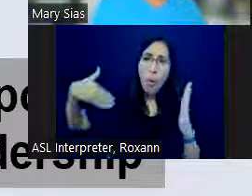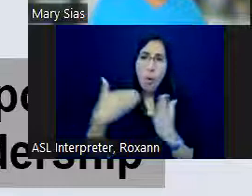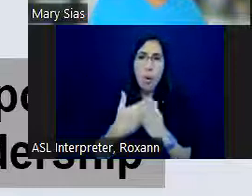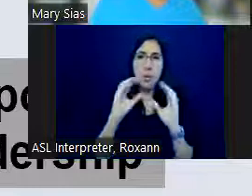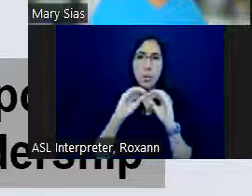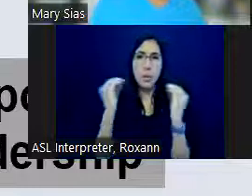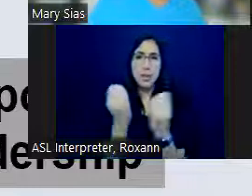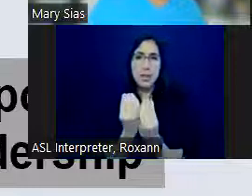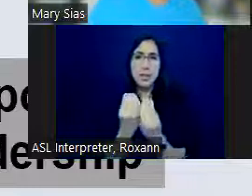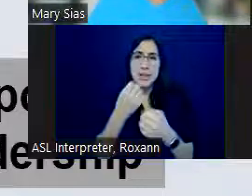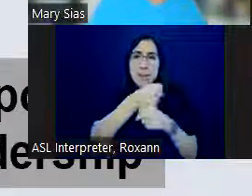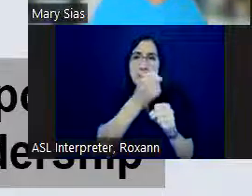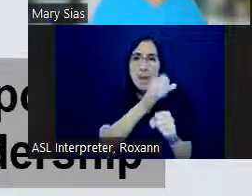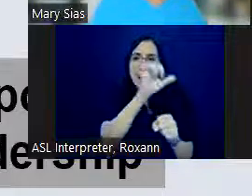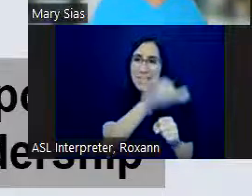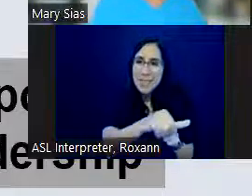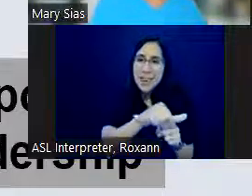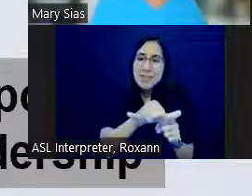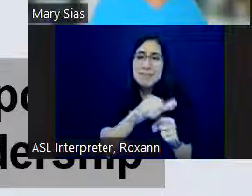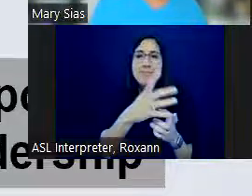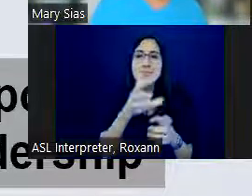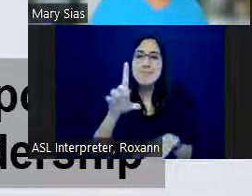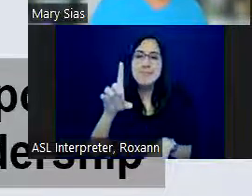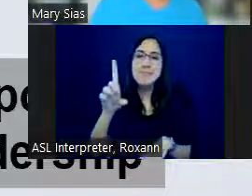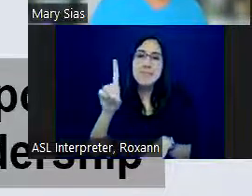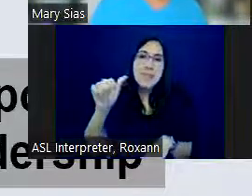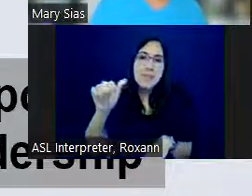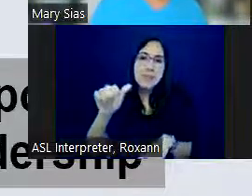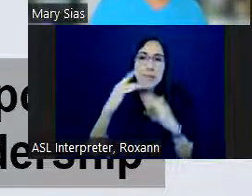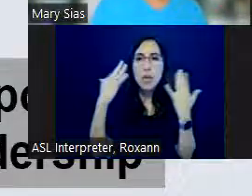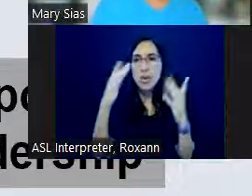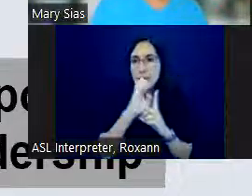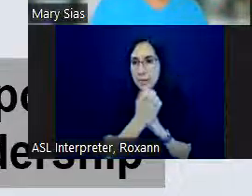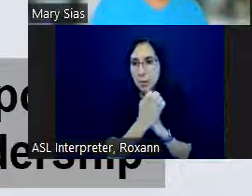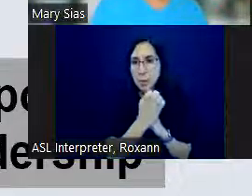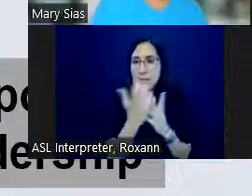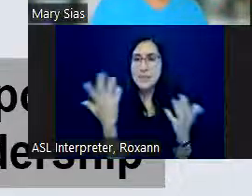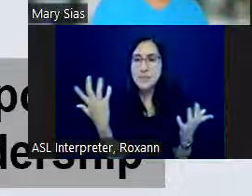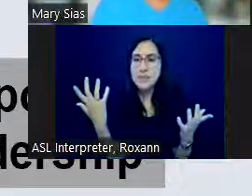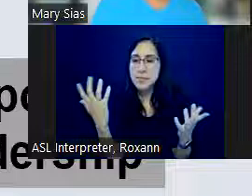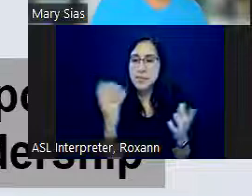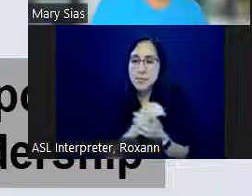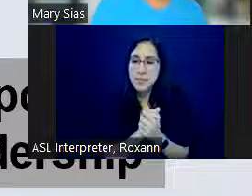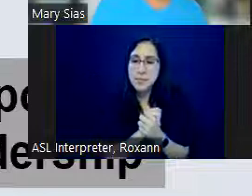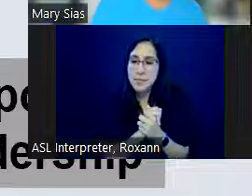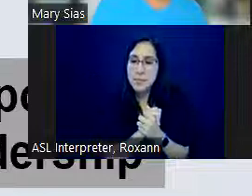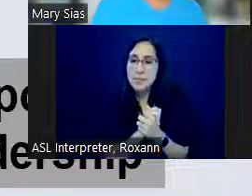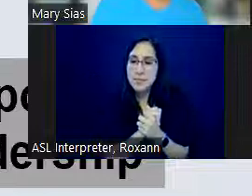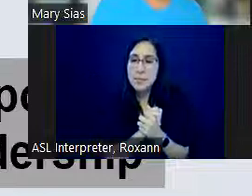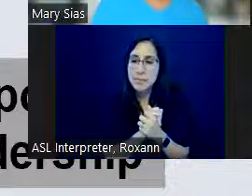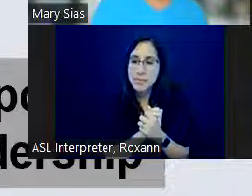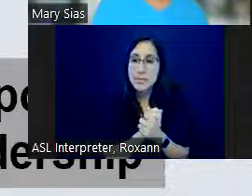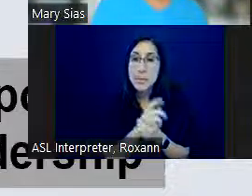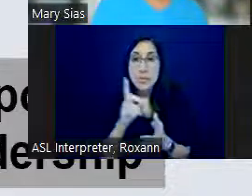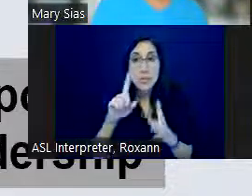create that environment? Talking face to face,